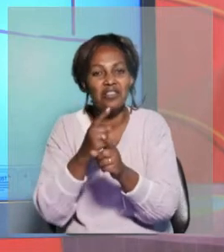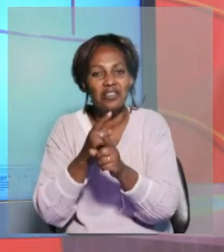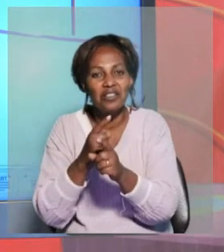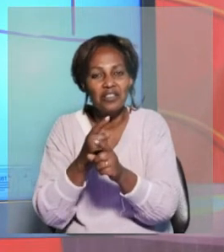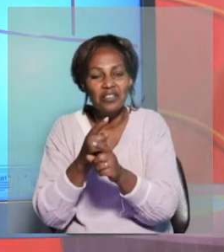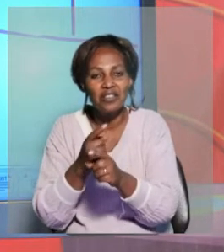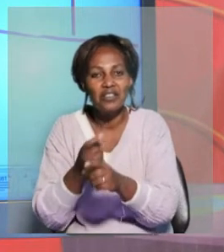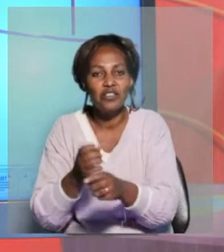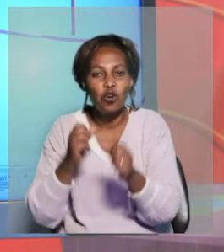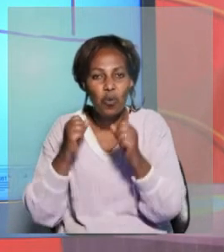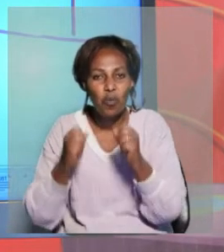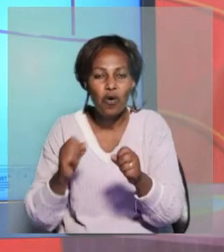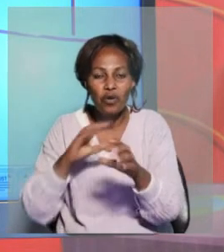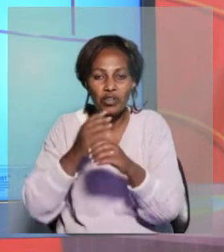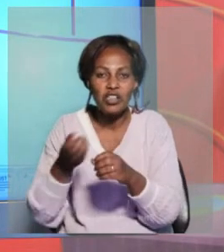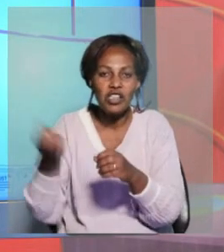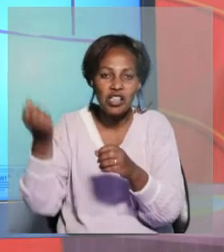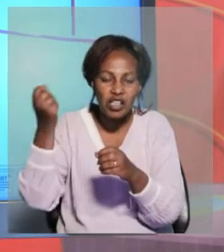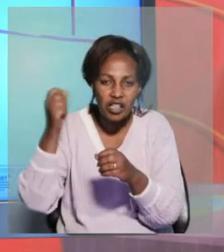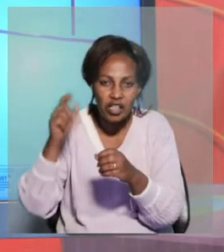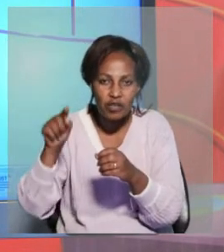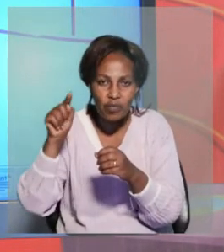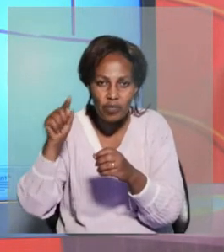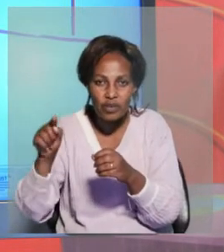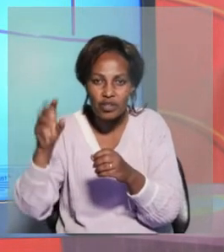input is 11.0 milliwatt.